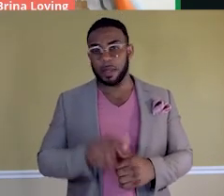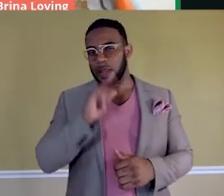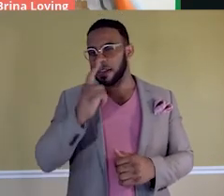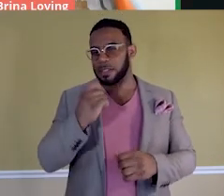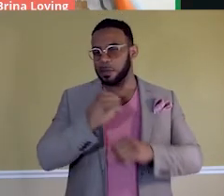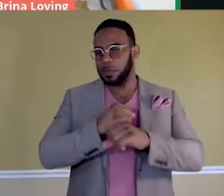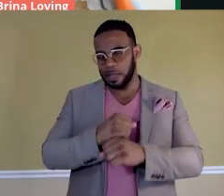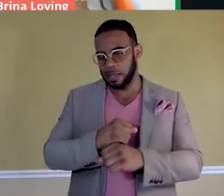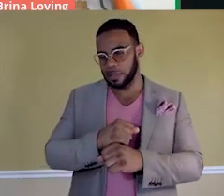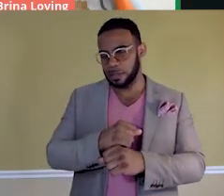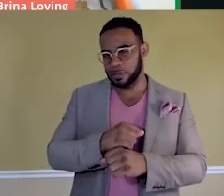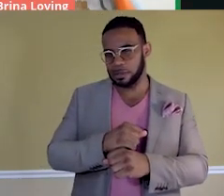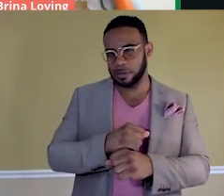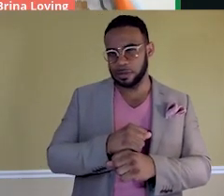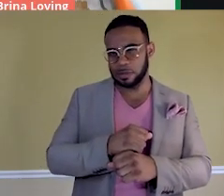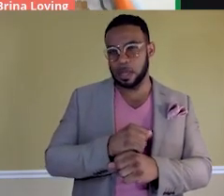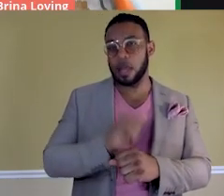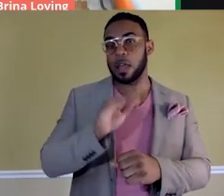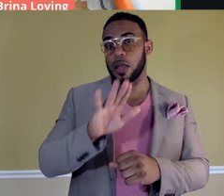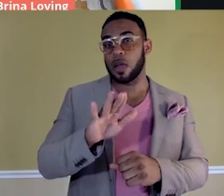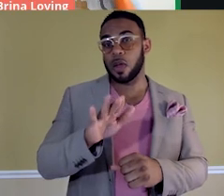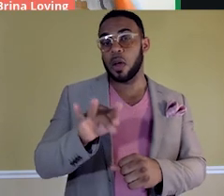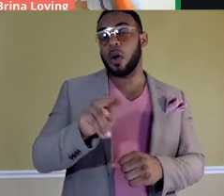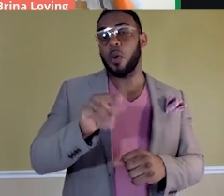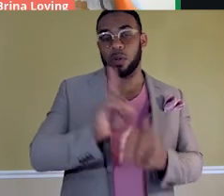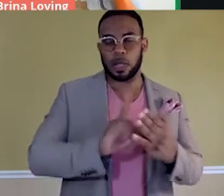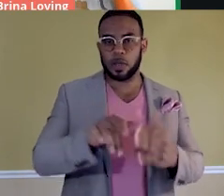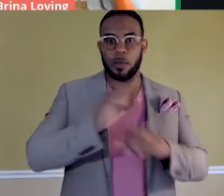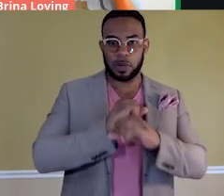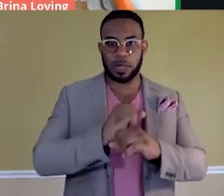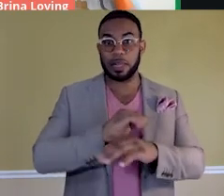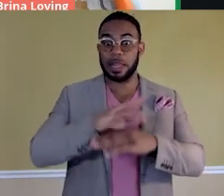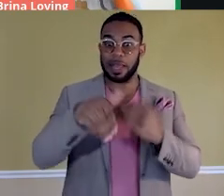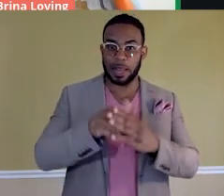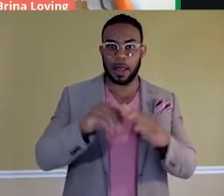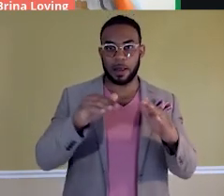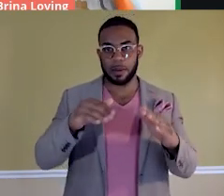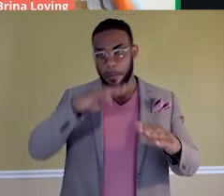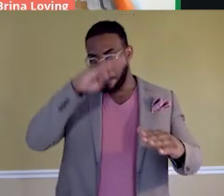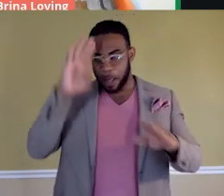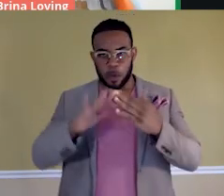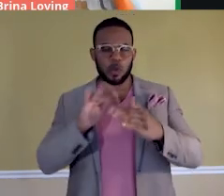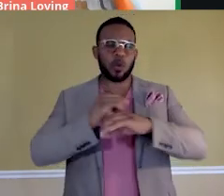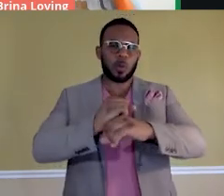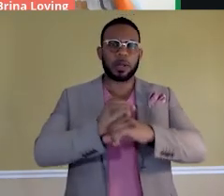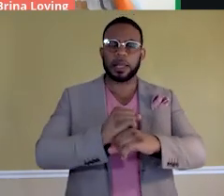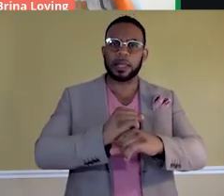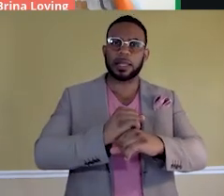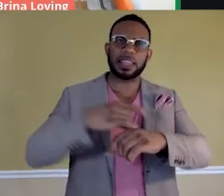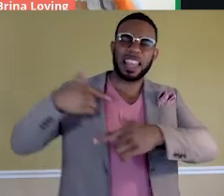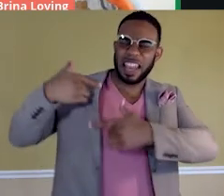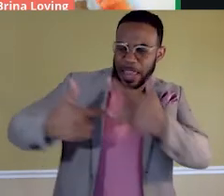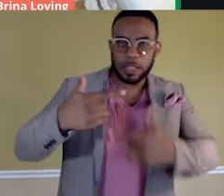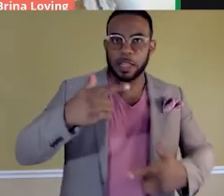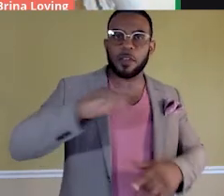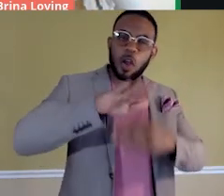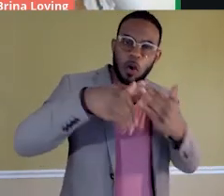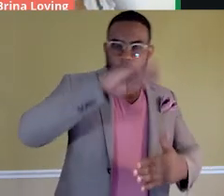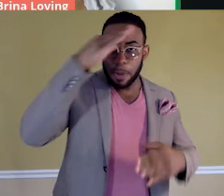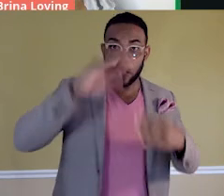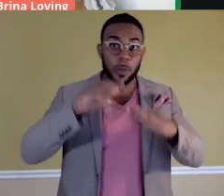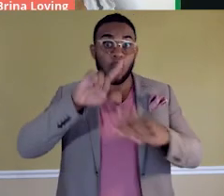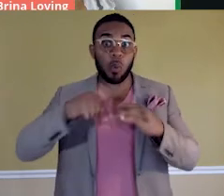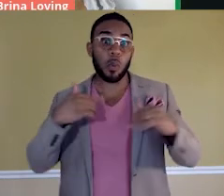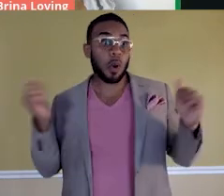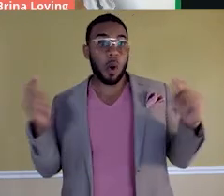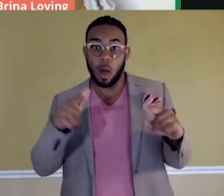just protecting your own design, you're protecting the entire Black community, you're protecting the legacy of the entire Black community. Because when